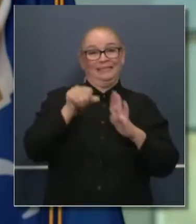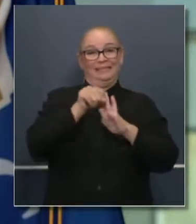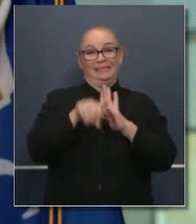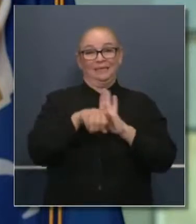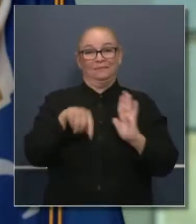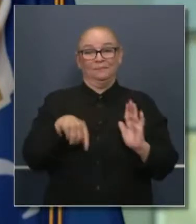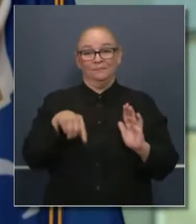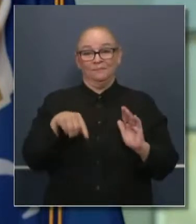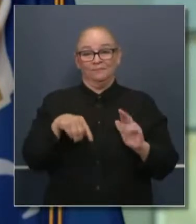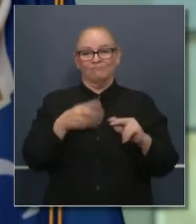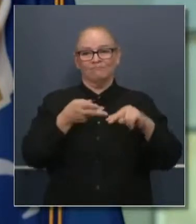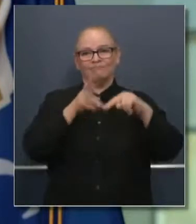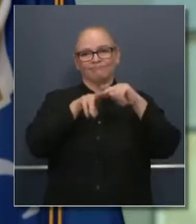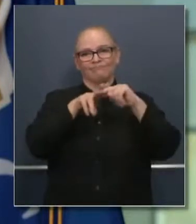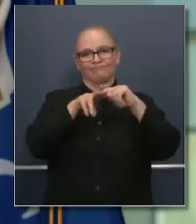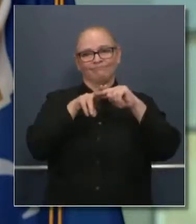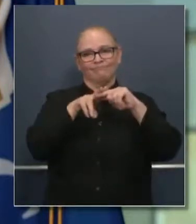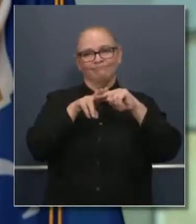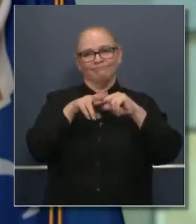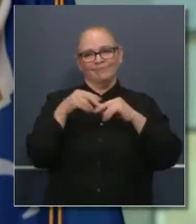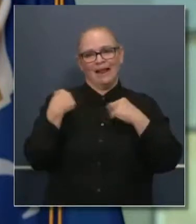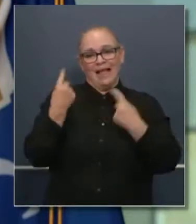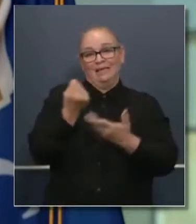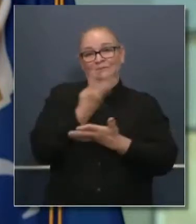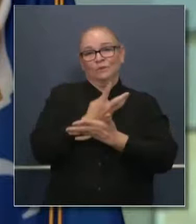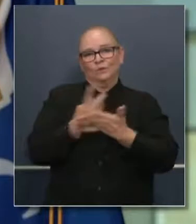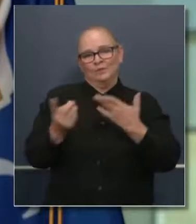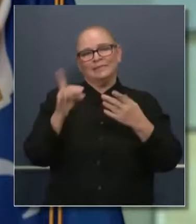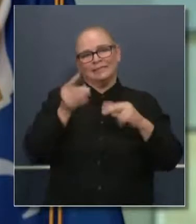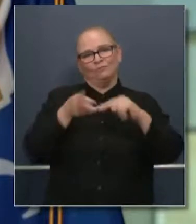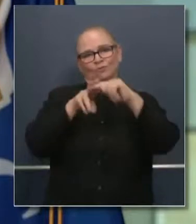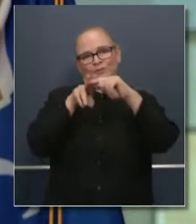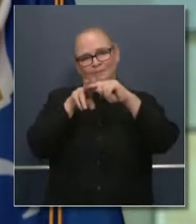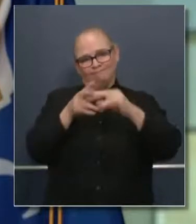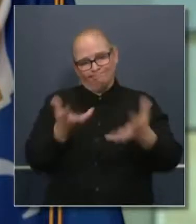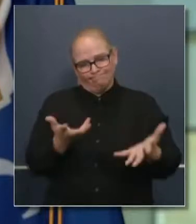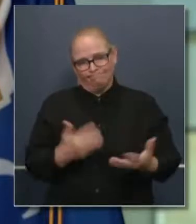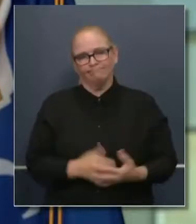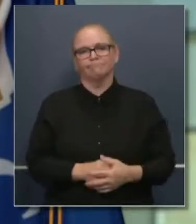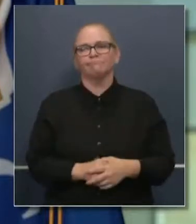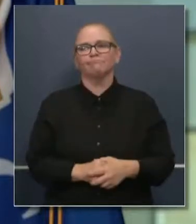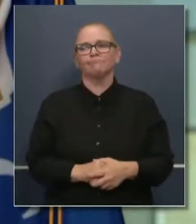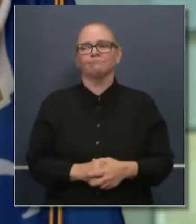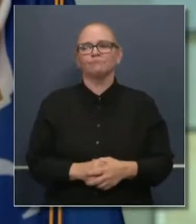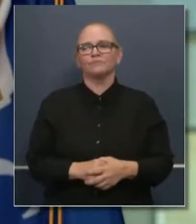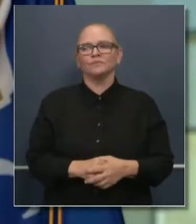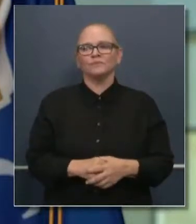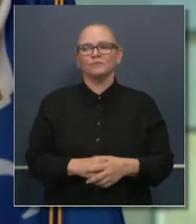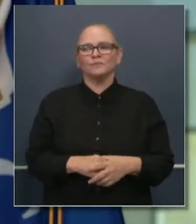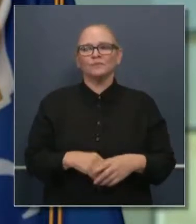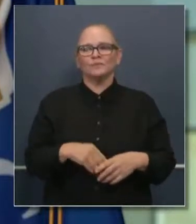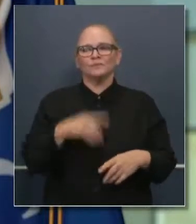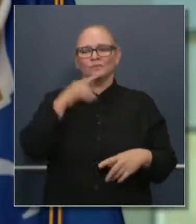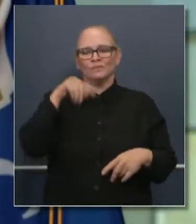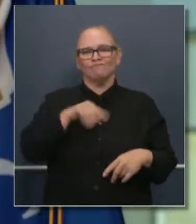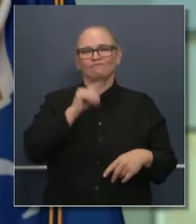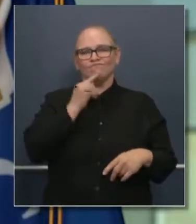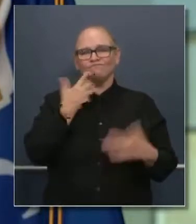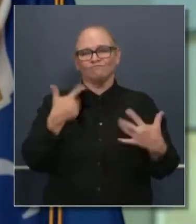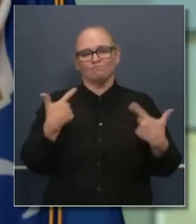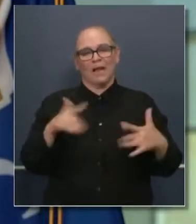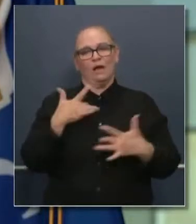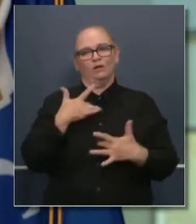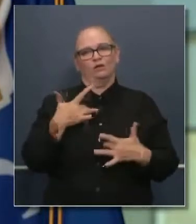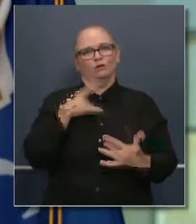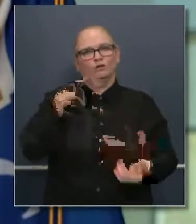increased over the course of the last few weeks. This, again, for us is a point of obvious concern, and for the